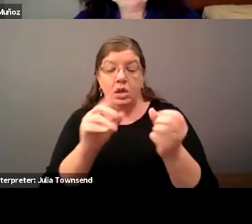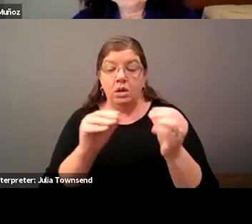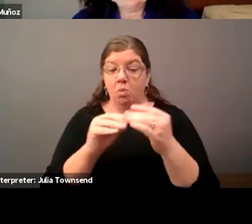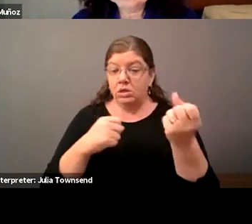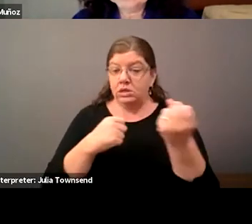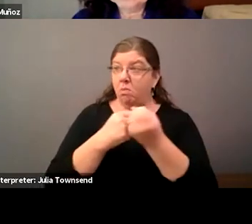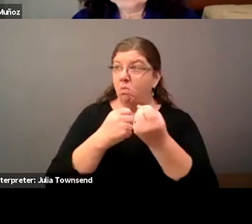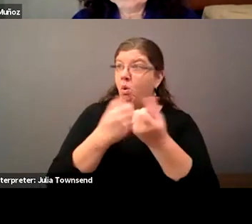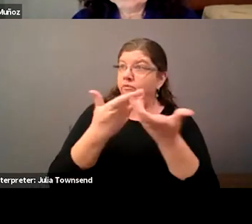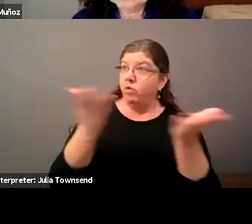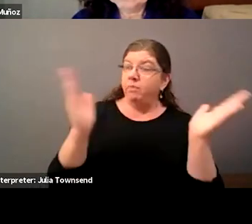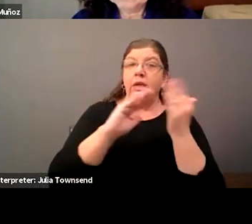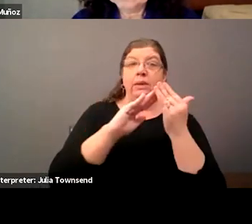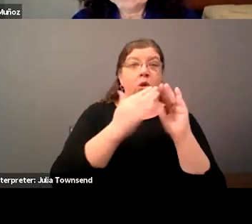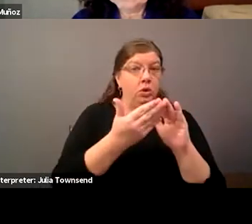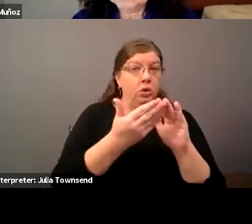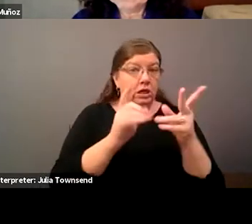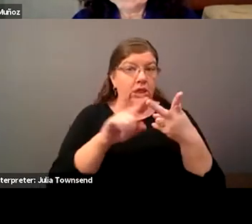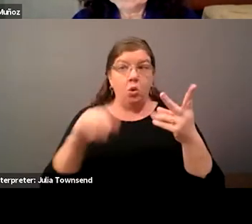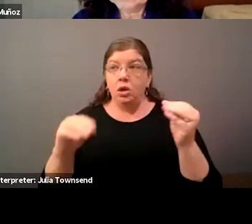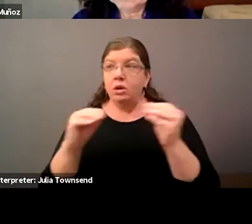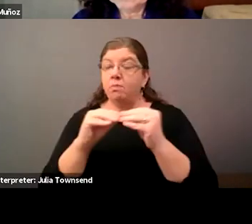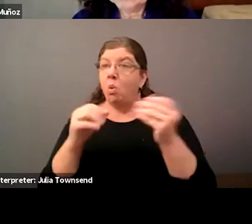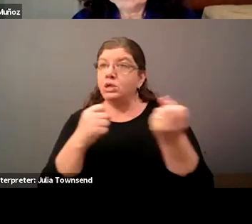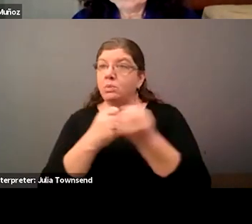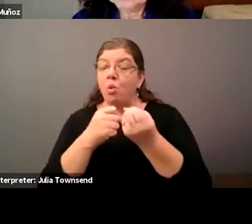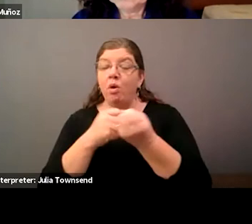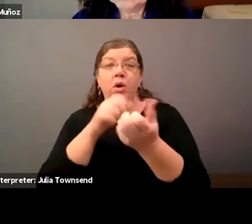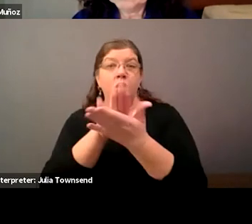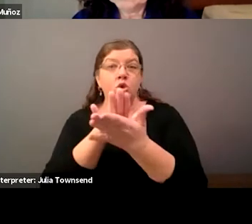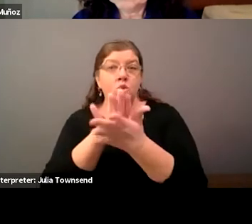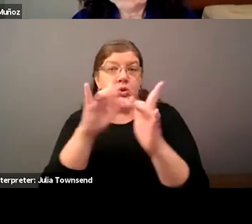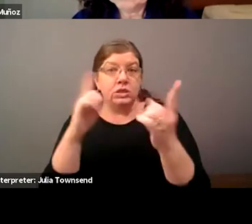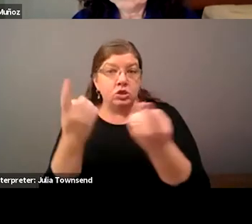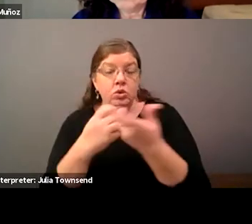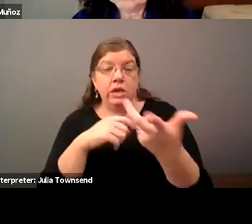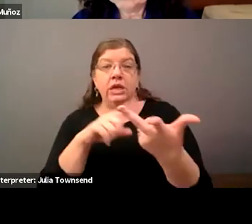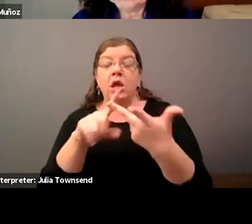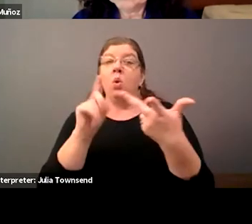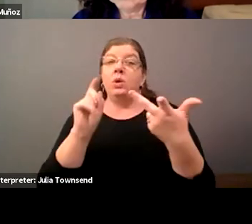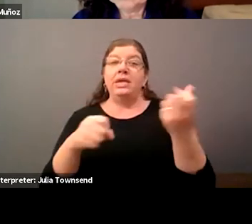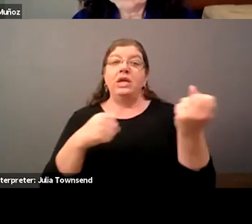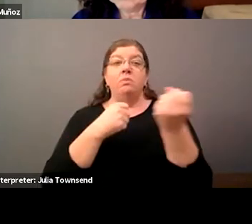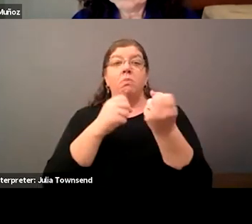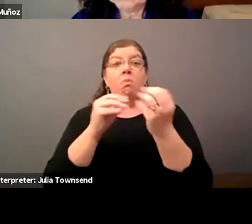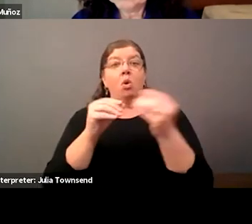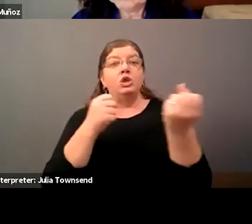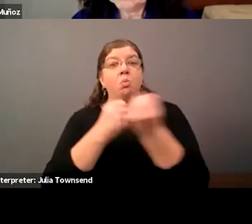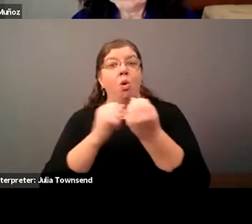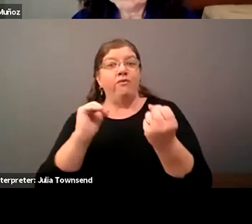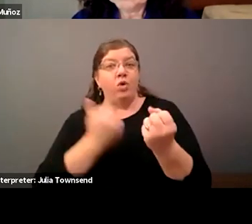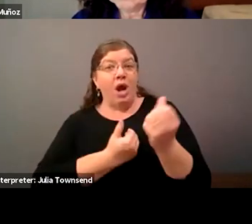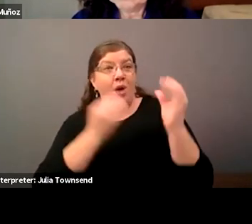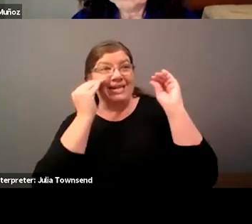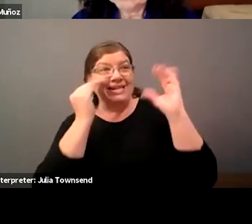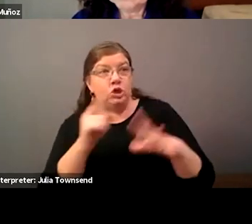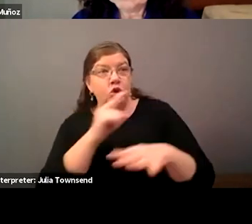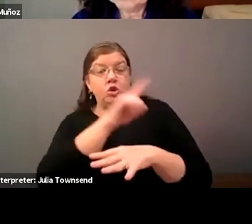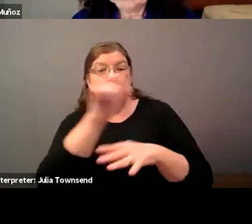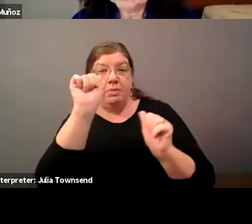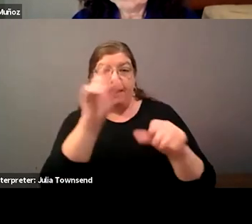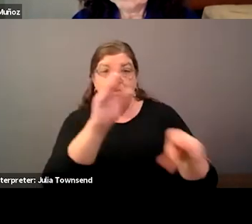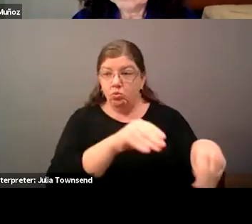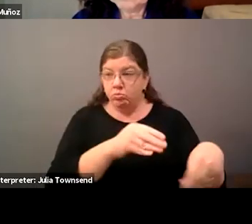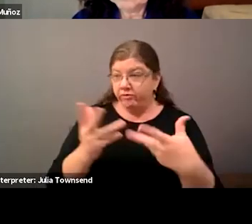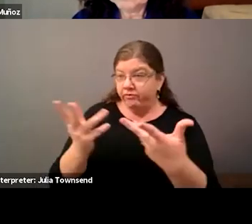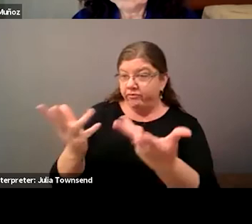our communities we need more support from our school district and we need more support for our teachers to be able to provide